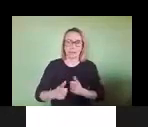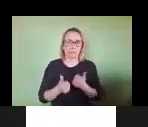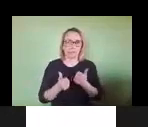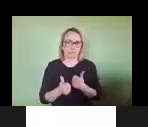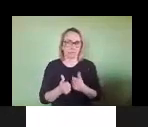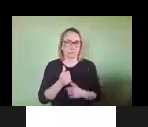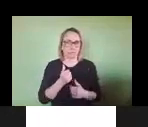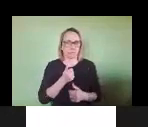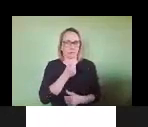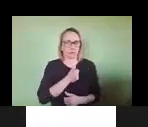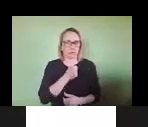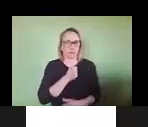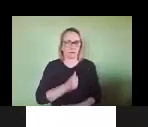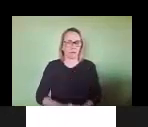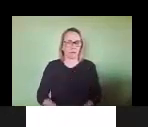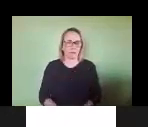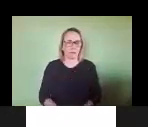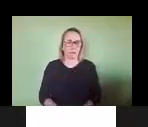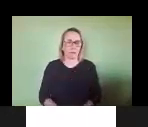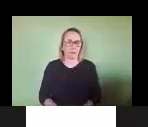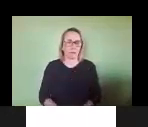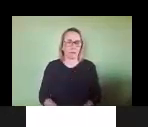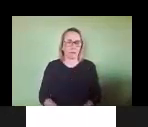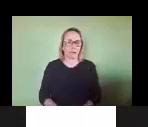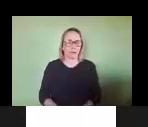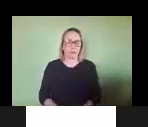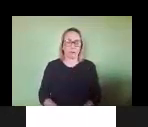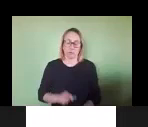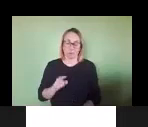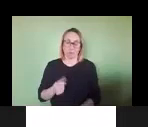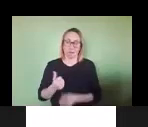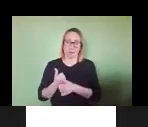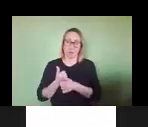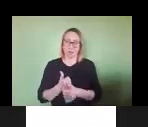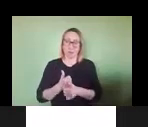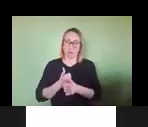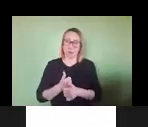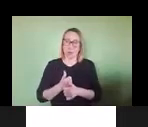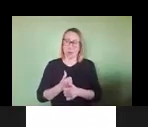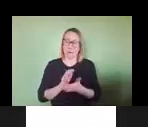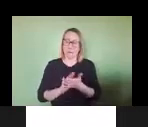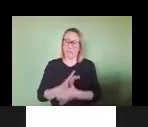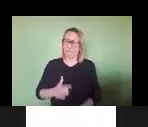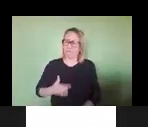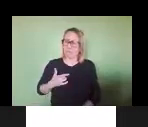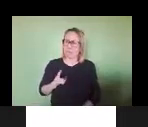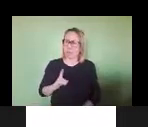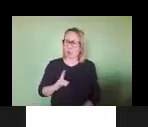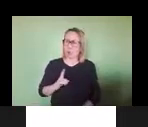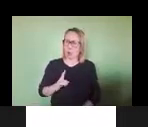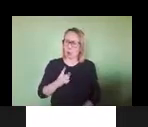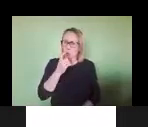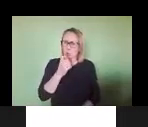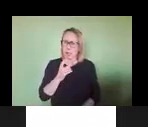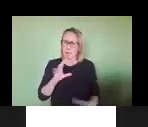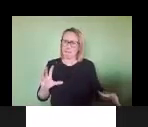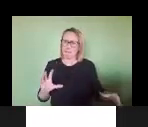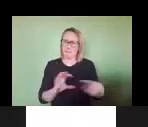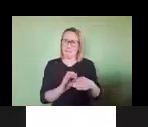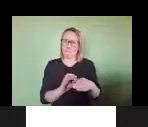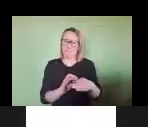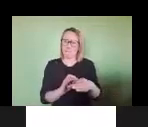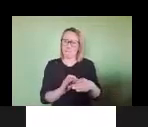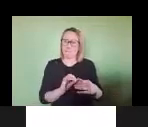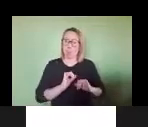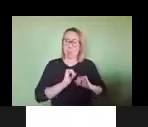Johnny. Yes. So we're getting that support. How did that make you feel when you were able to stay connected, not only with your own